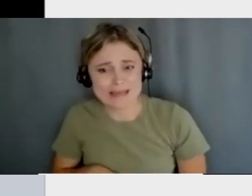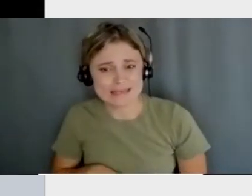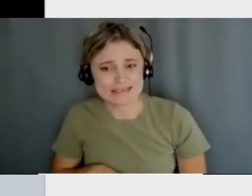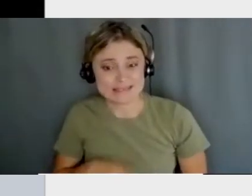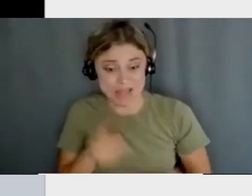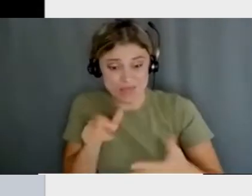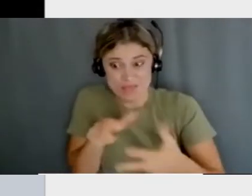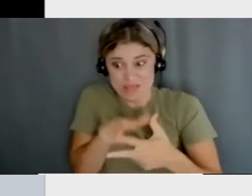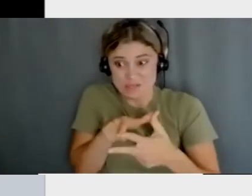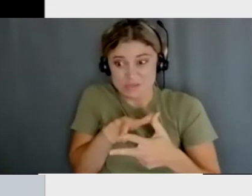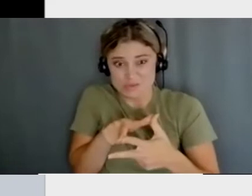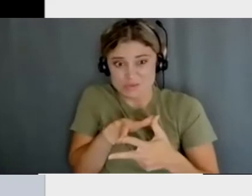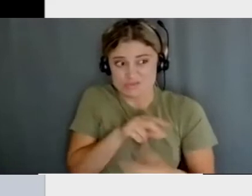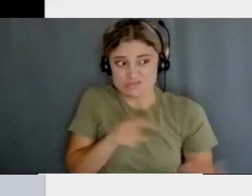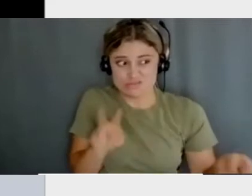impressed.